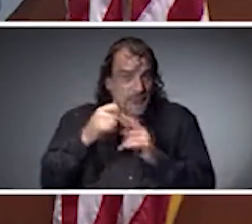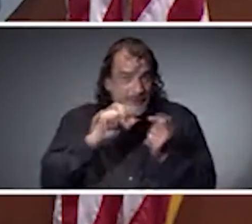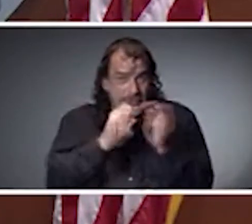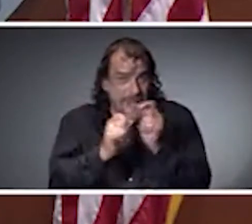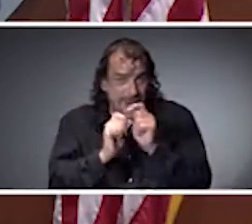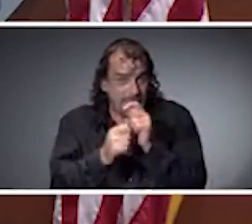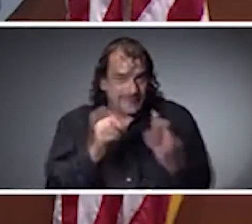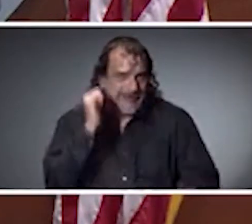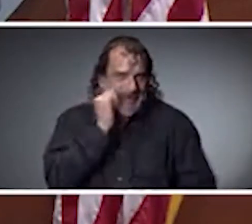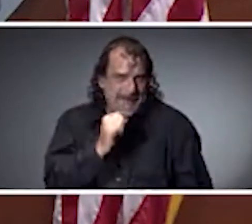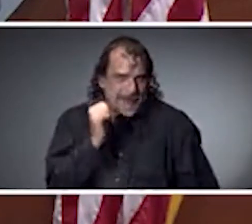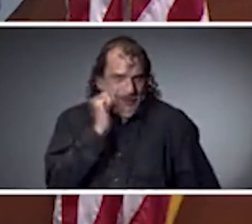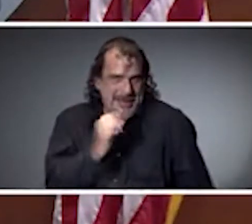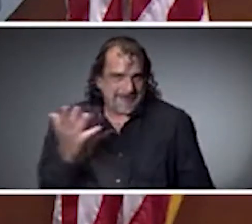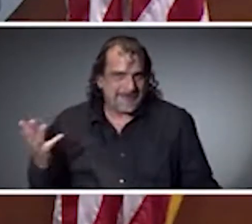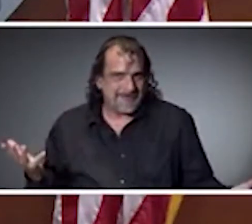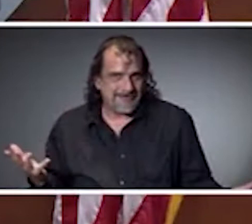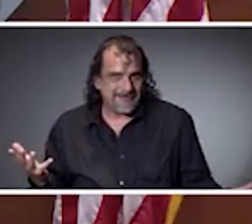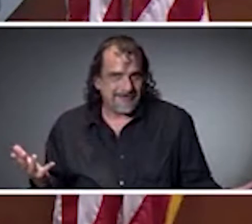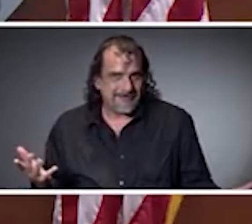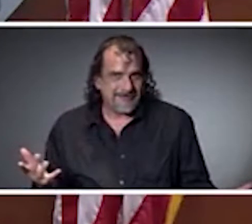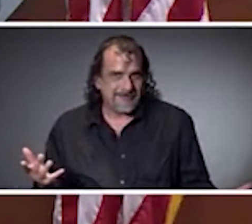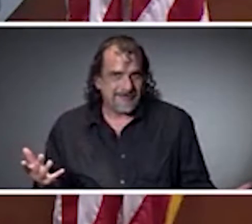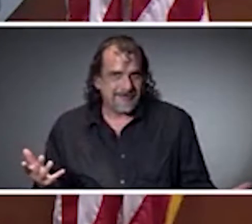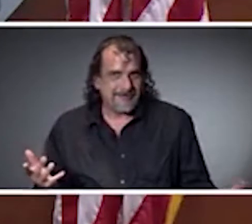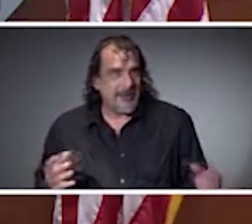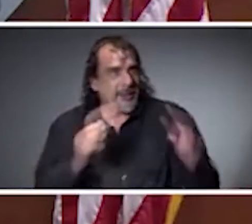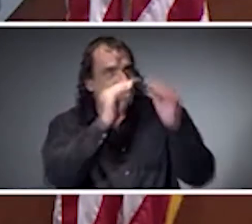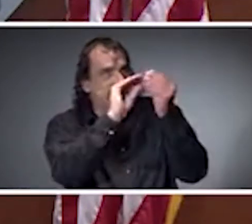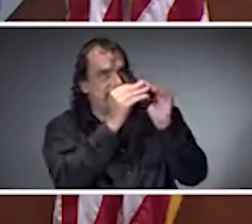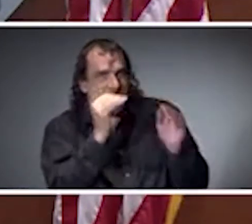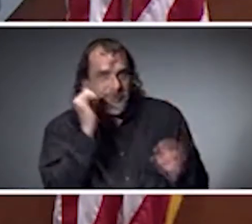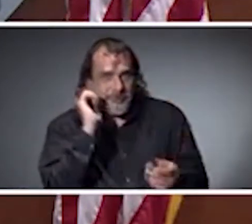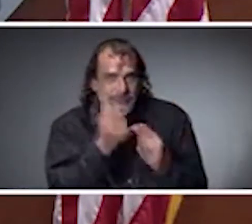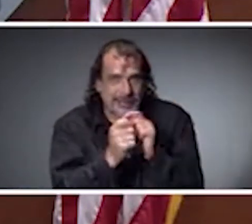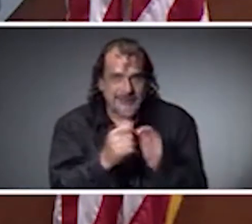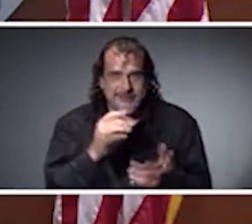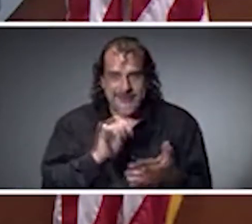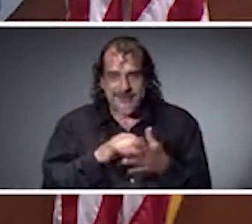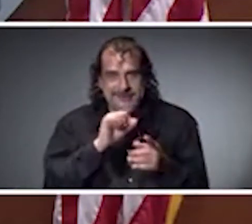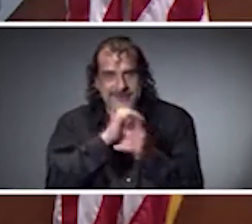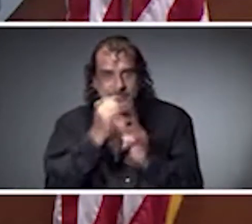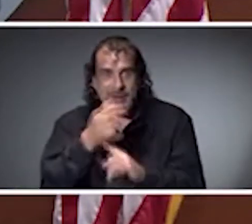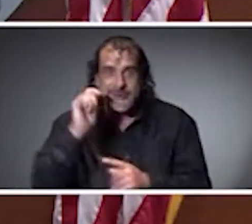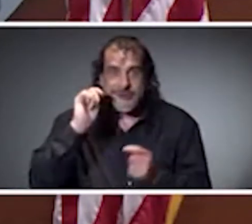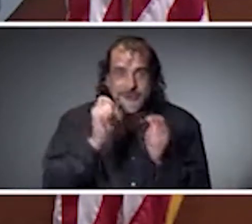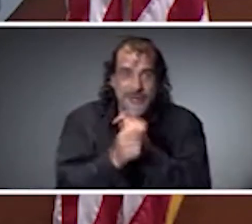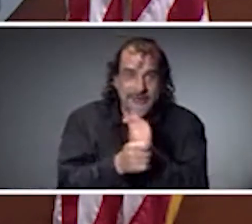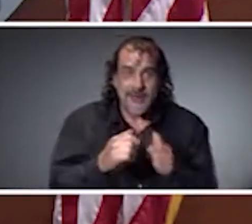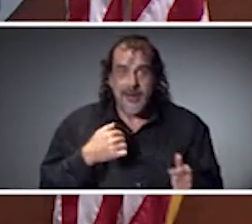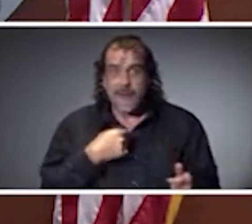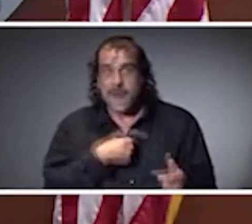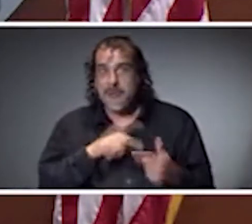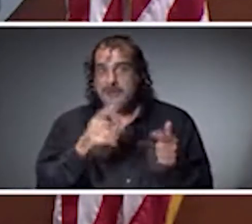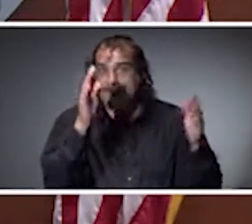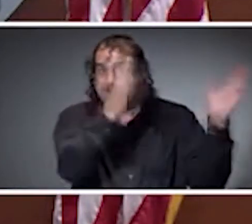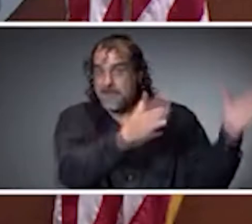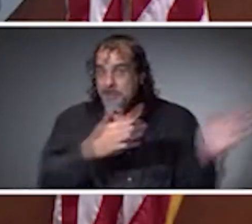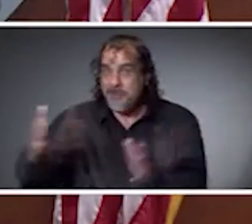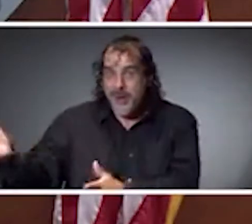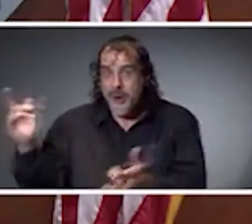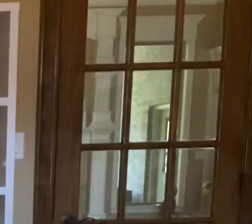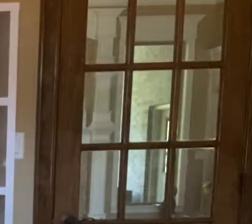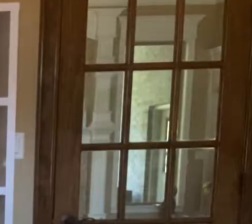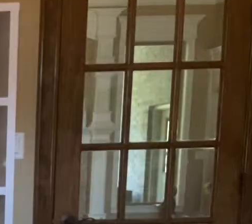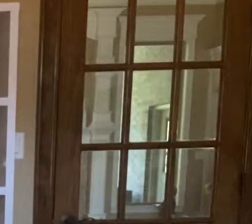single day. The data changes, the situation changes, and we've got to be prepared to change as